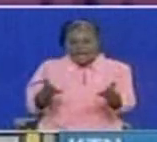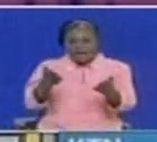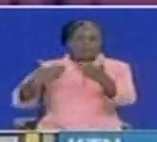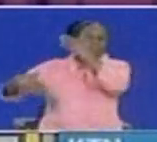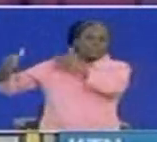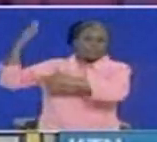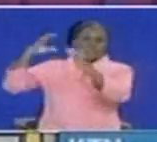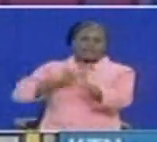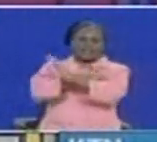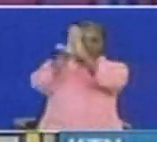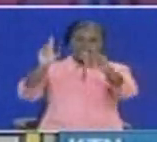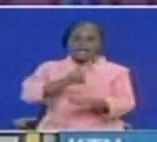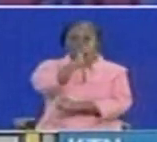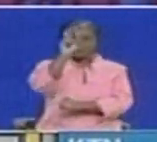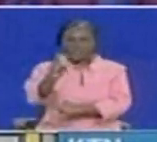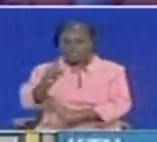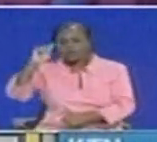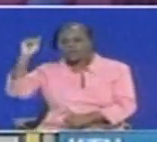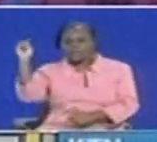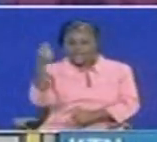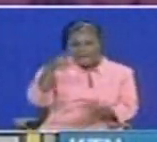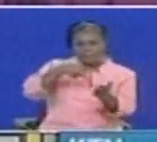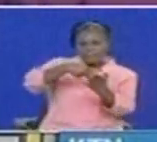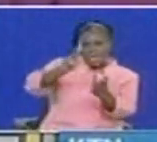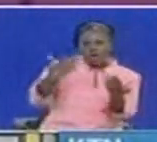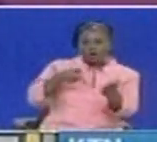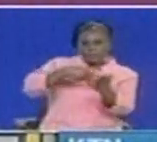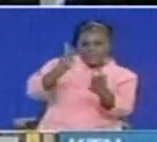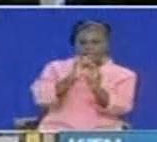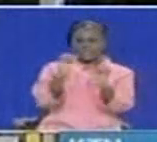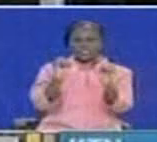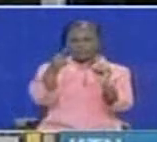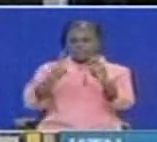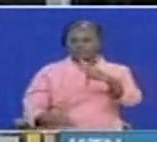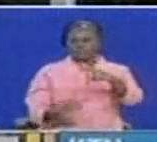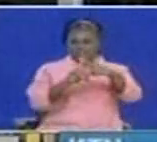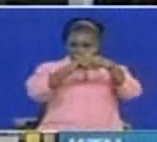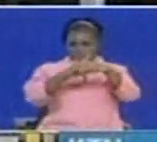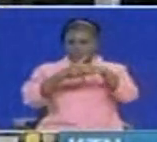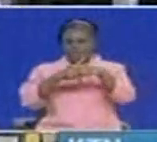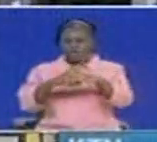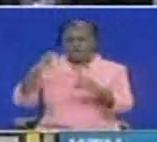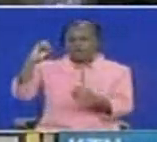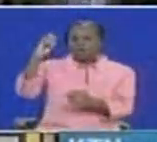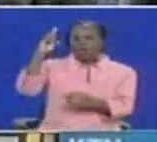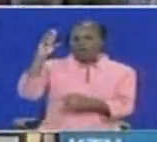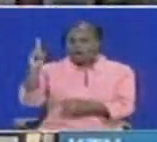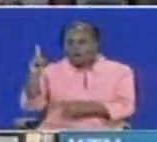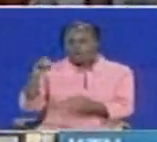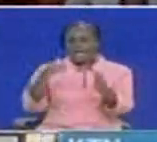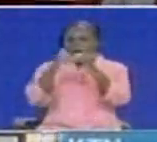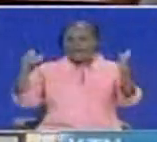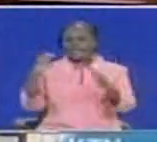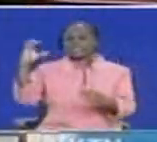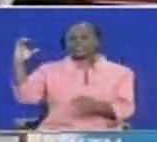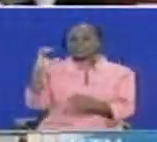previously clear question of whether Kenya should or should not pay has degenerated into a Cord versus Jubilee affair, with fears